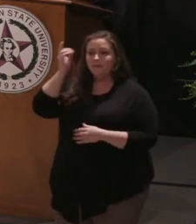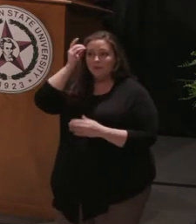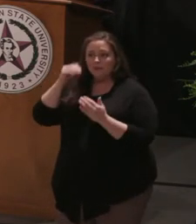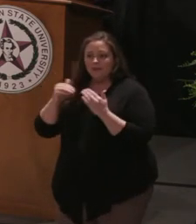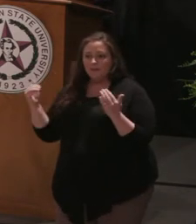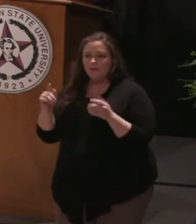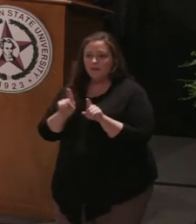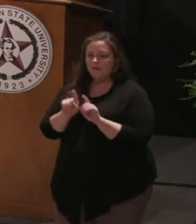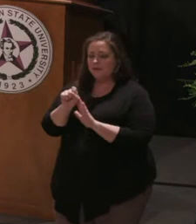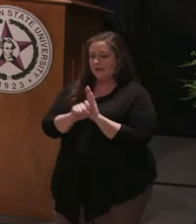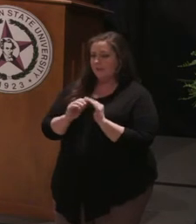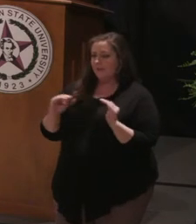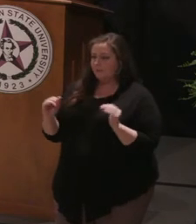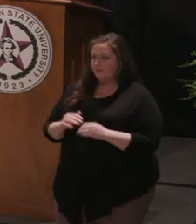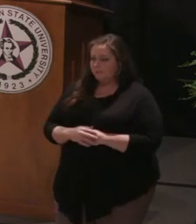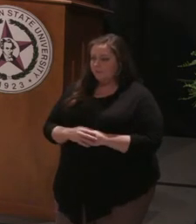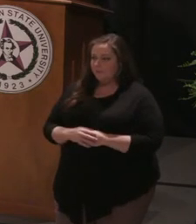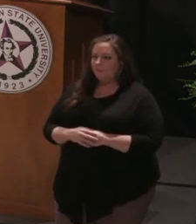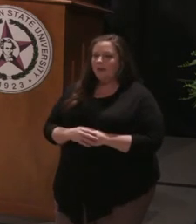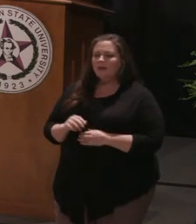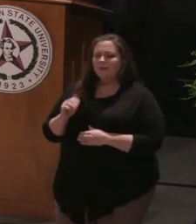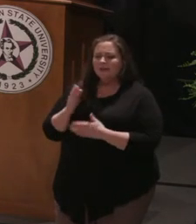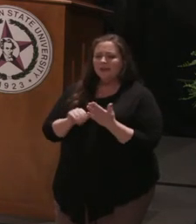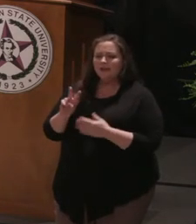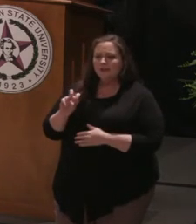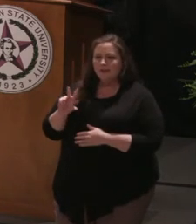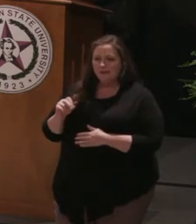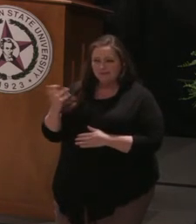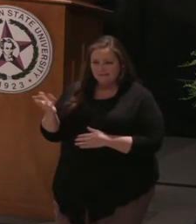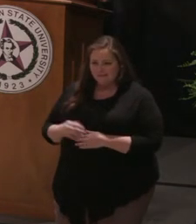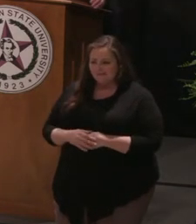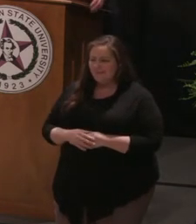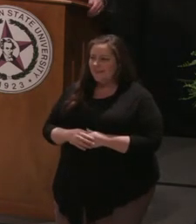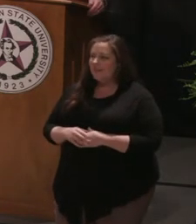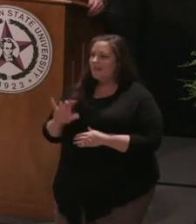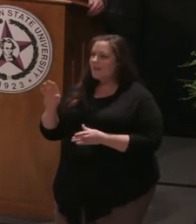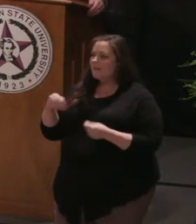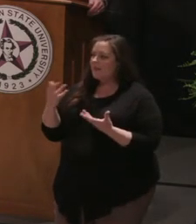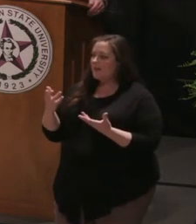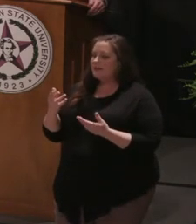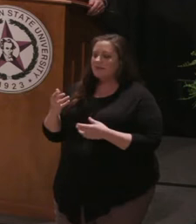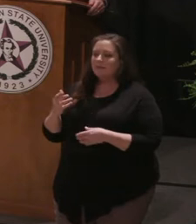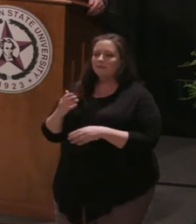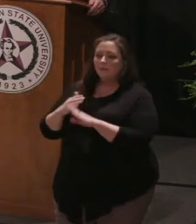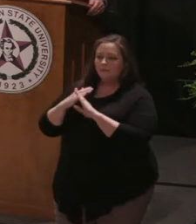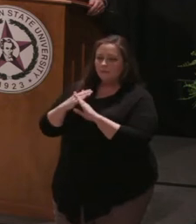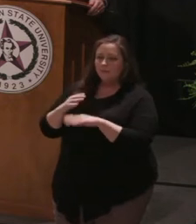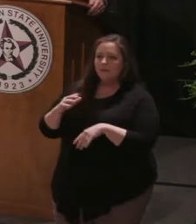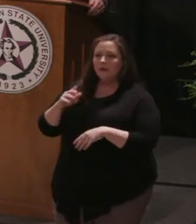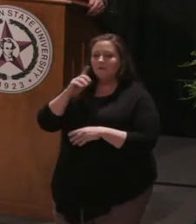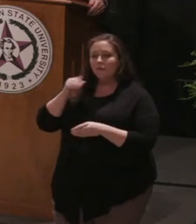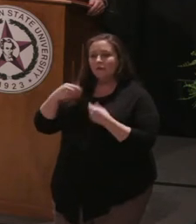level and at the state level. So what is Section 230? It provides immunity to providers